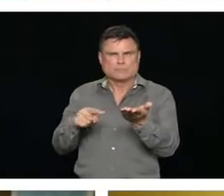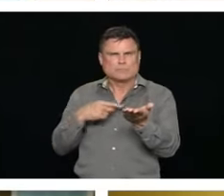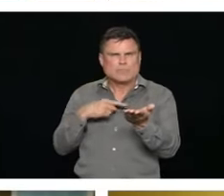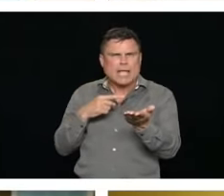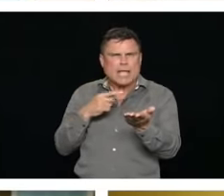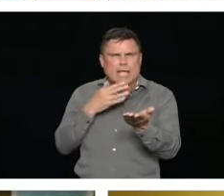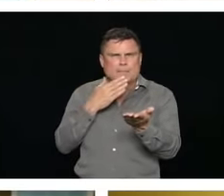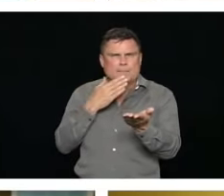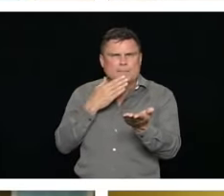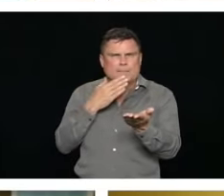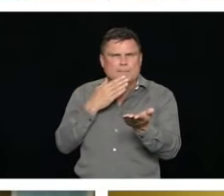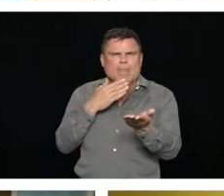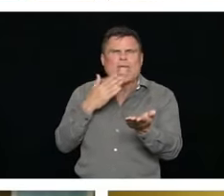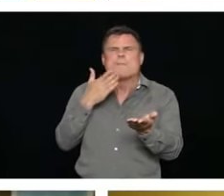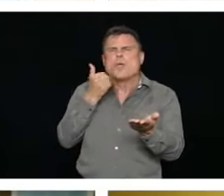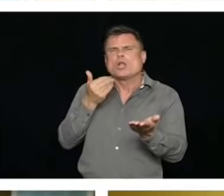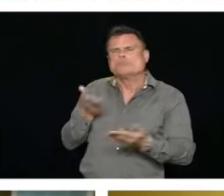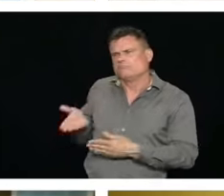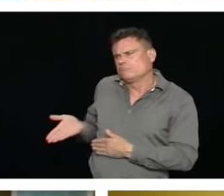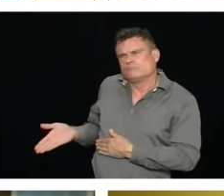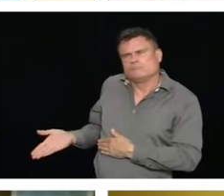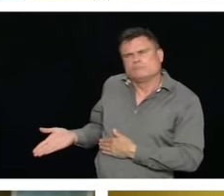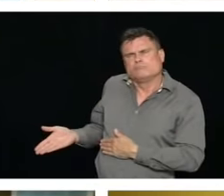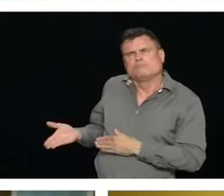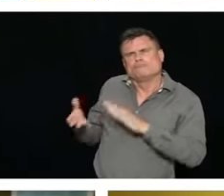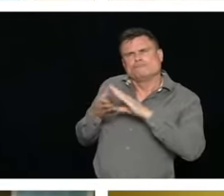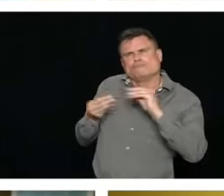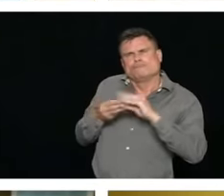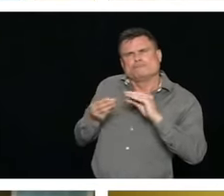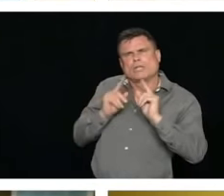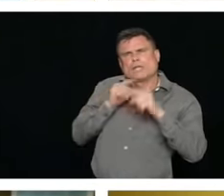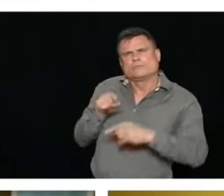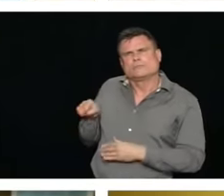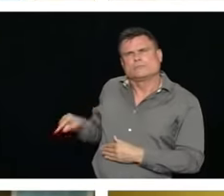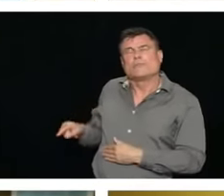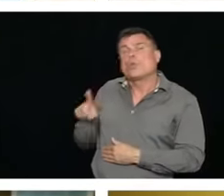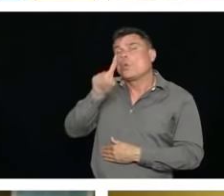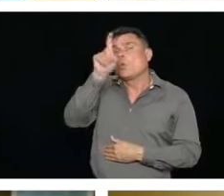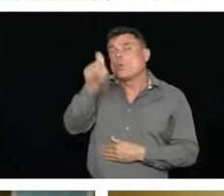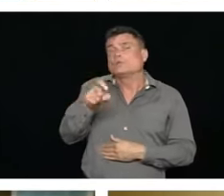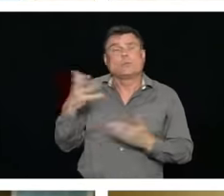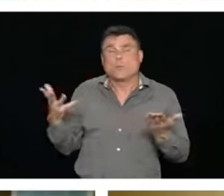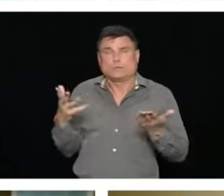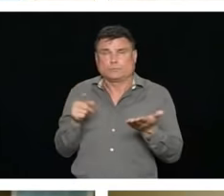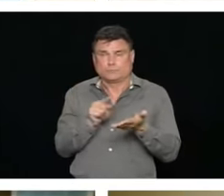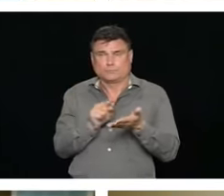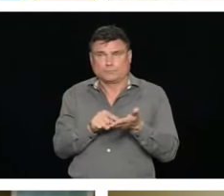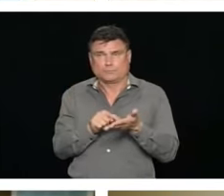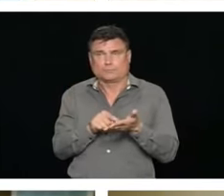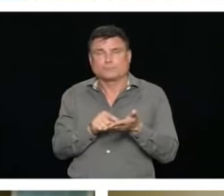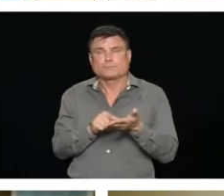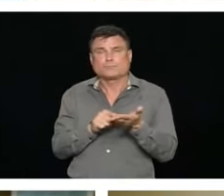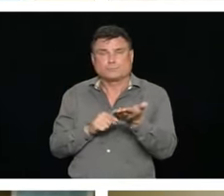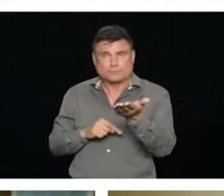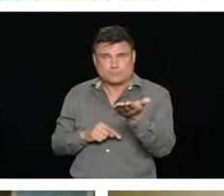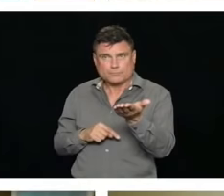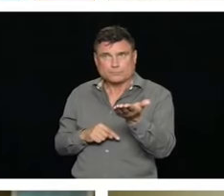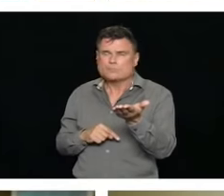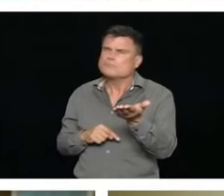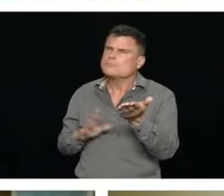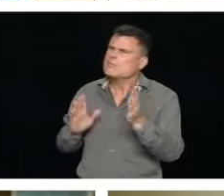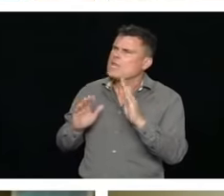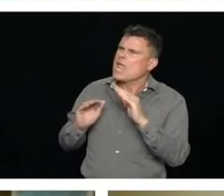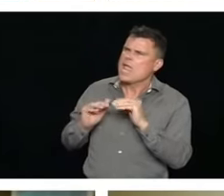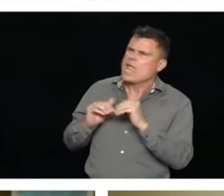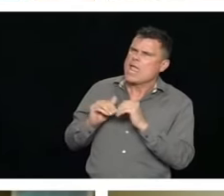parent notification in the school setting with a scenario where a positive case is detected? So I'll pass it over to you, Doctor.